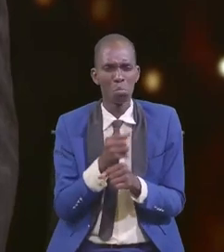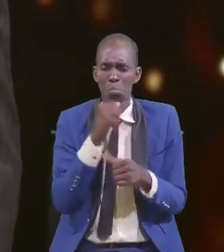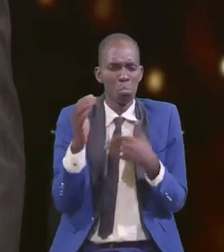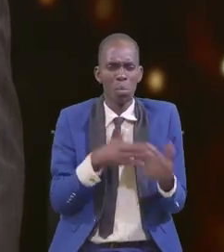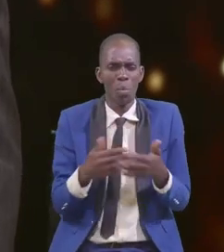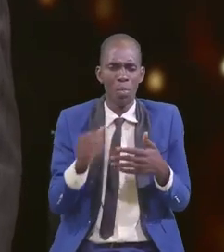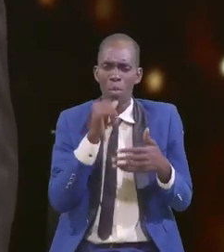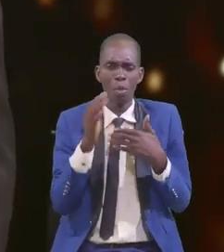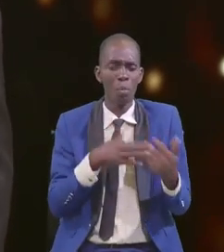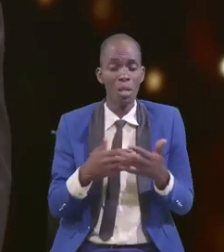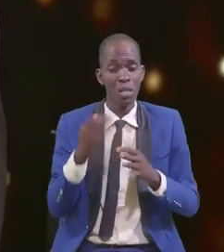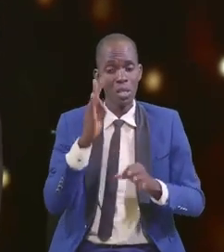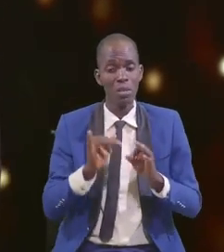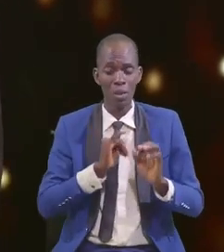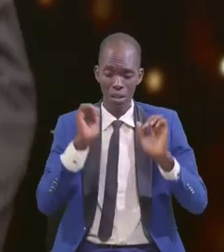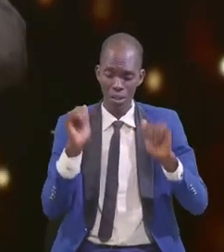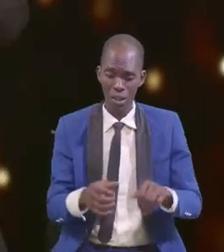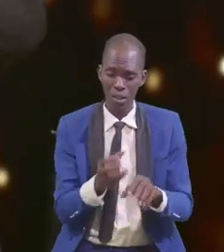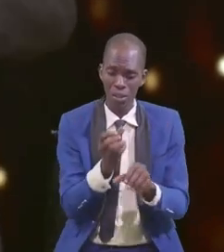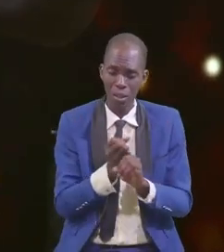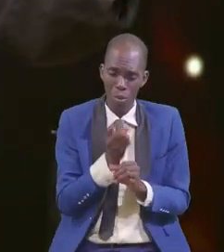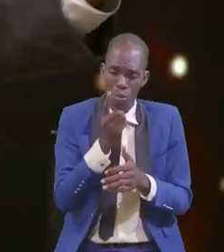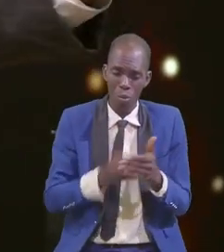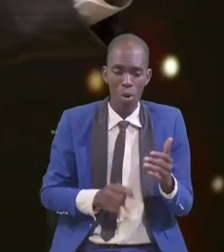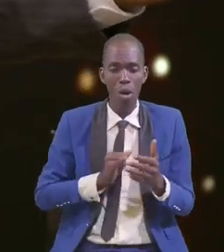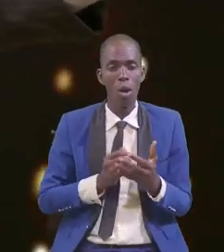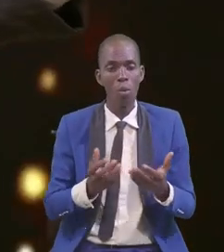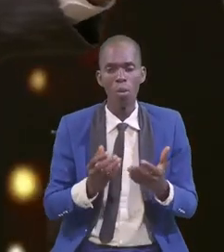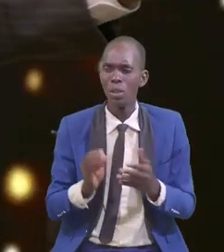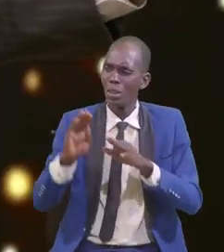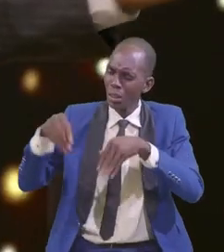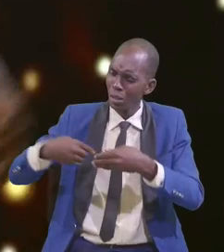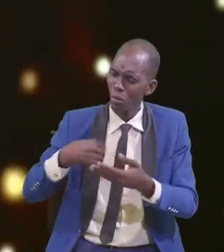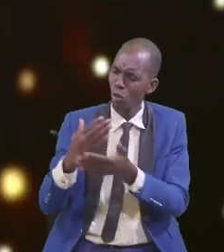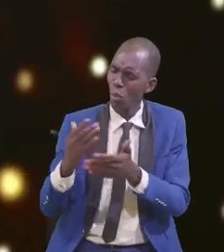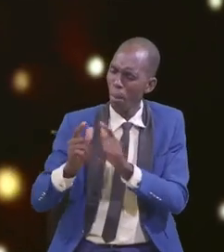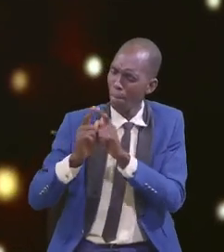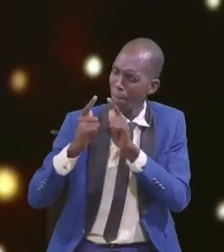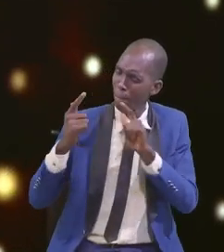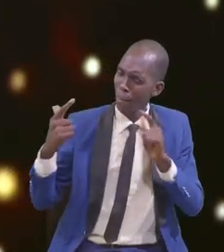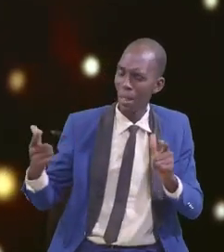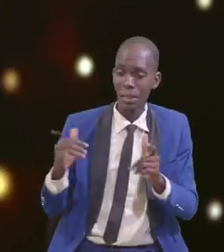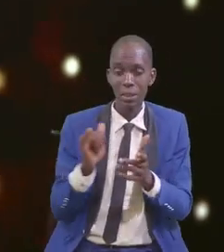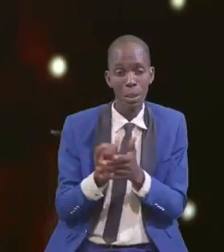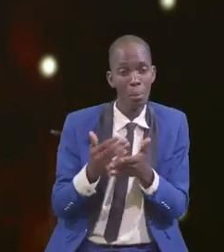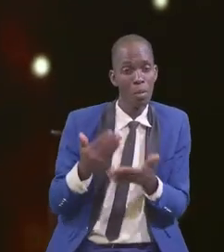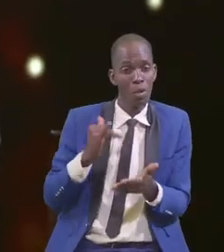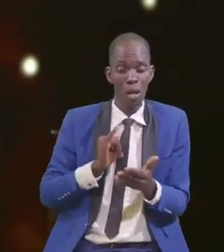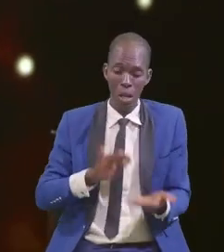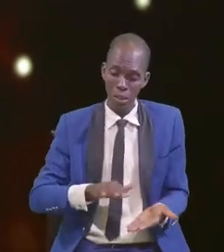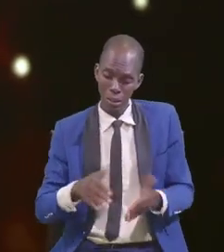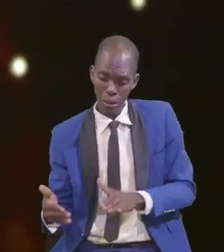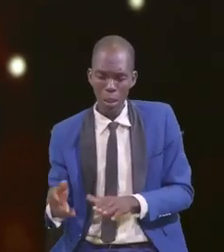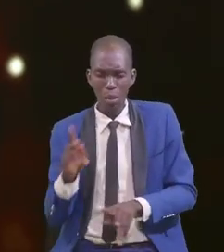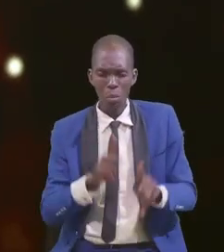I have what I'm looking for, give me something big that before I go, people will